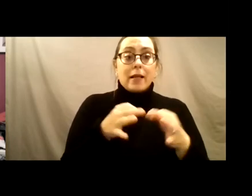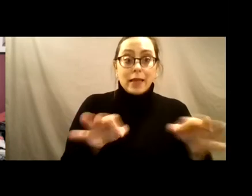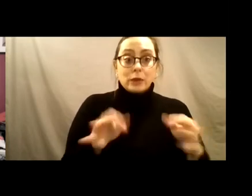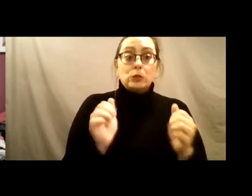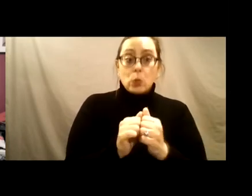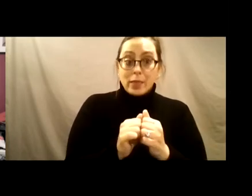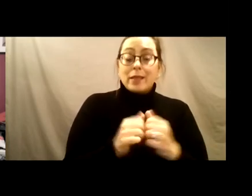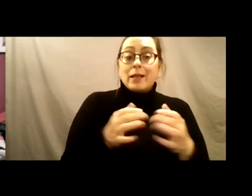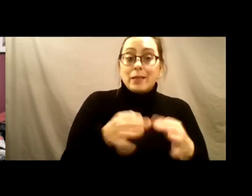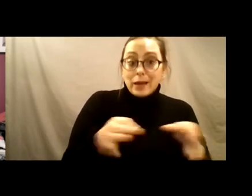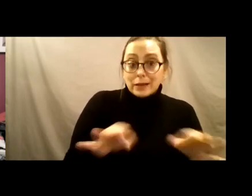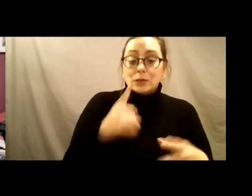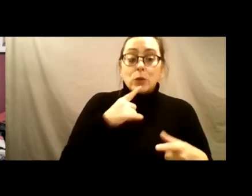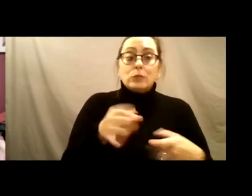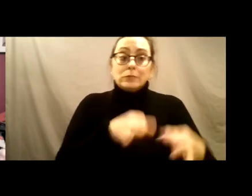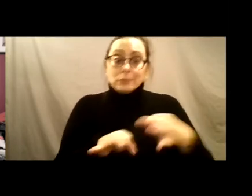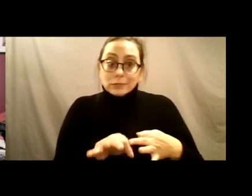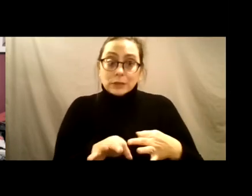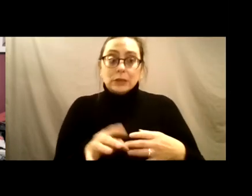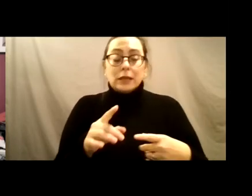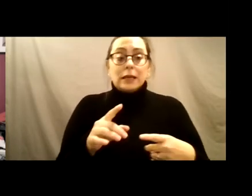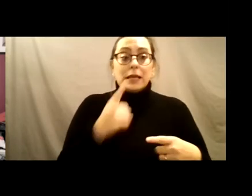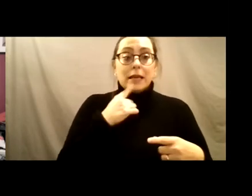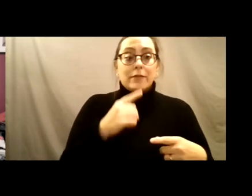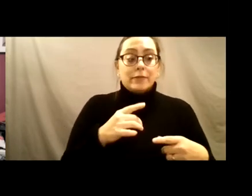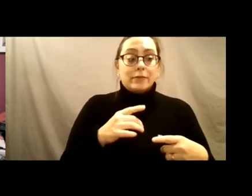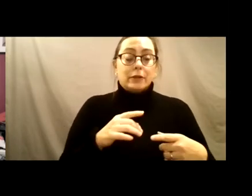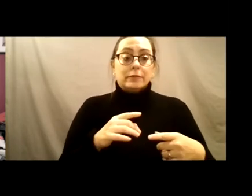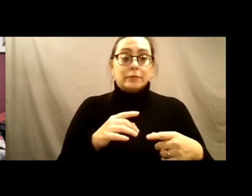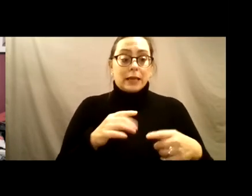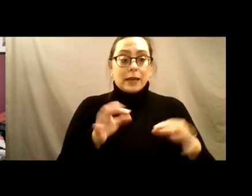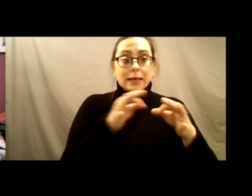keep in mind the placement of them and if they'll be obscured by the captions or vice versa.